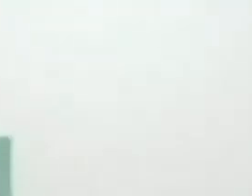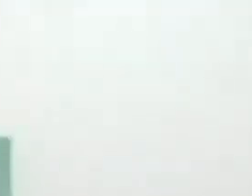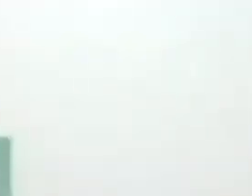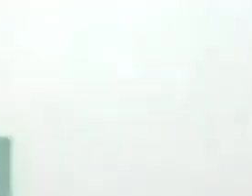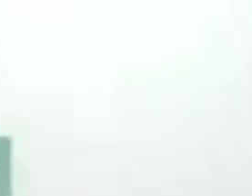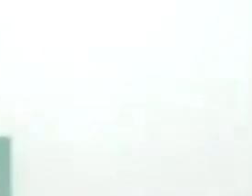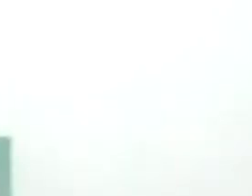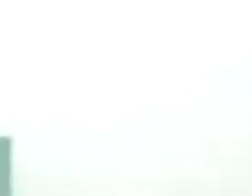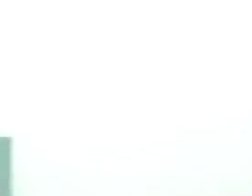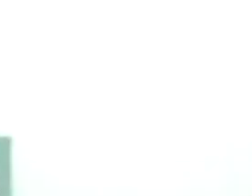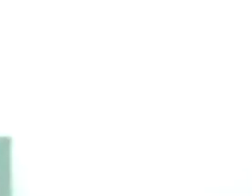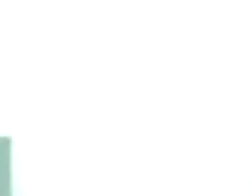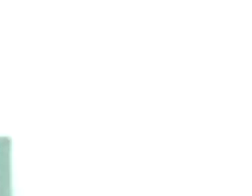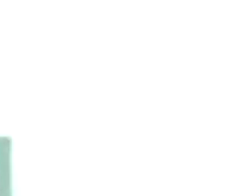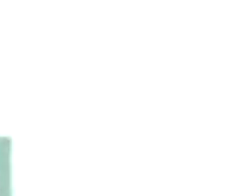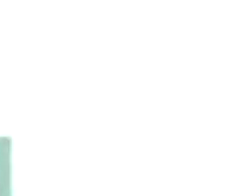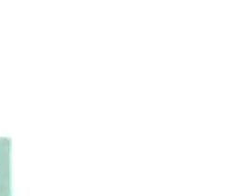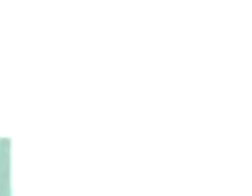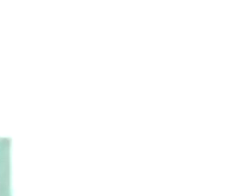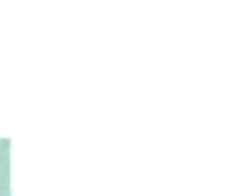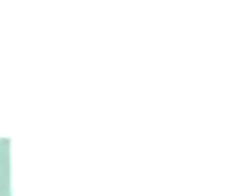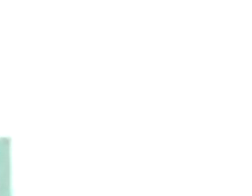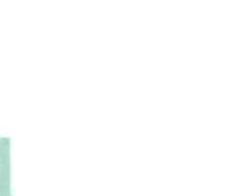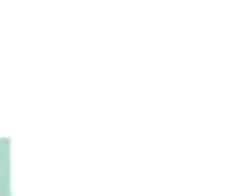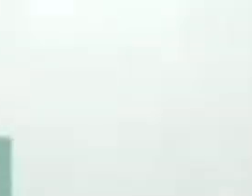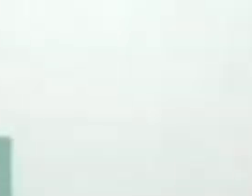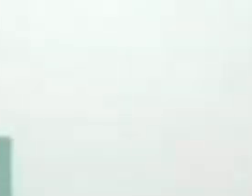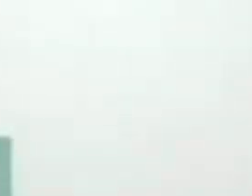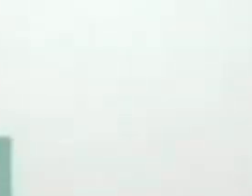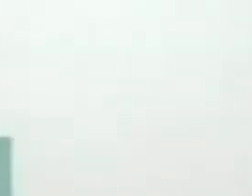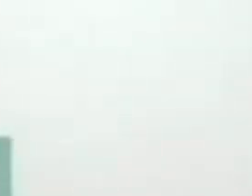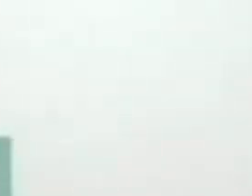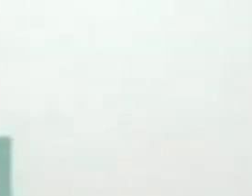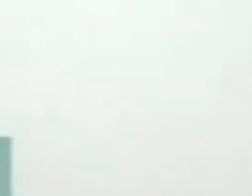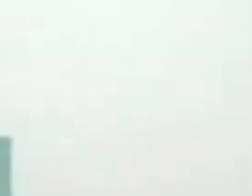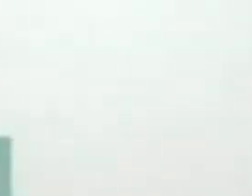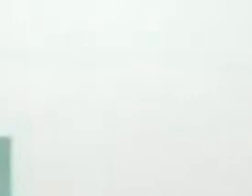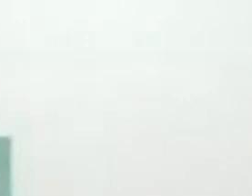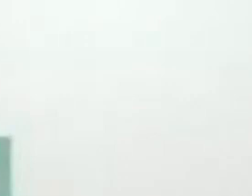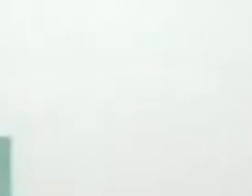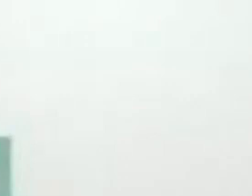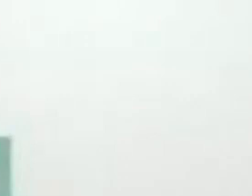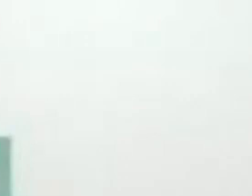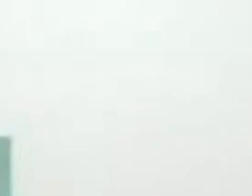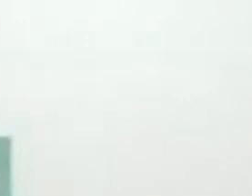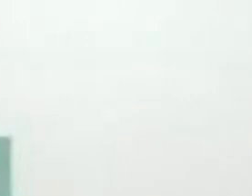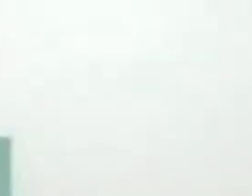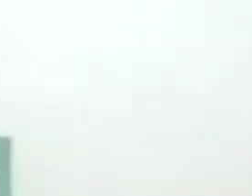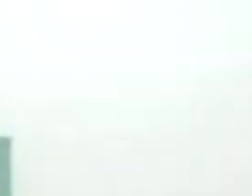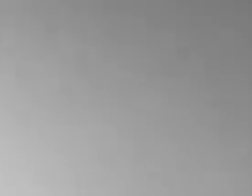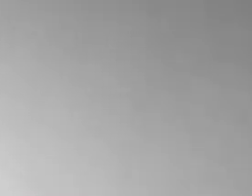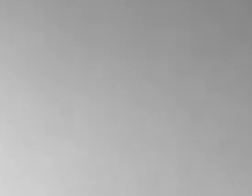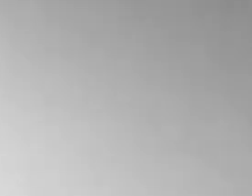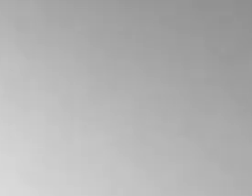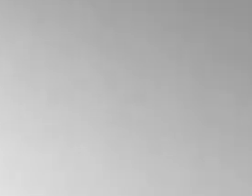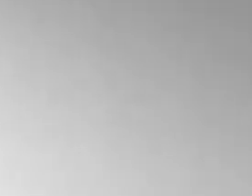Sorry, I'm trying to find the hyperlink, but I can't seem to find it in that presentation. Oh,